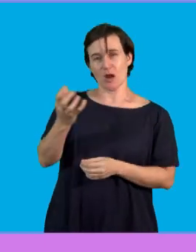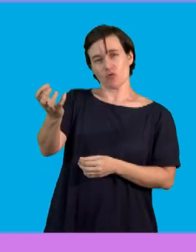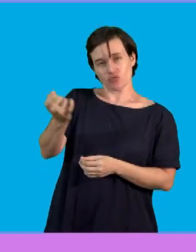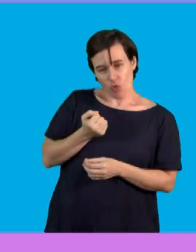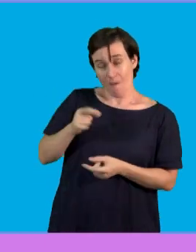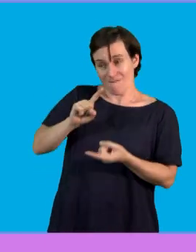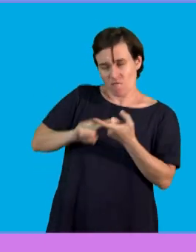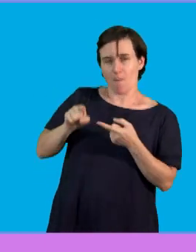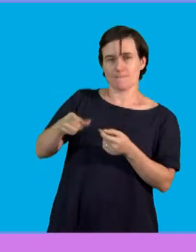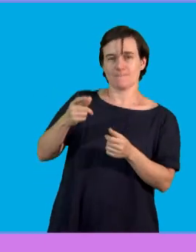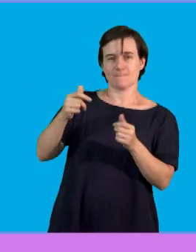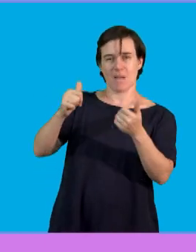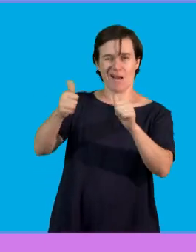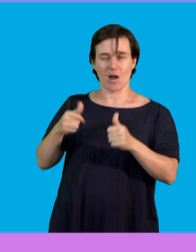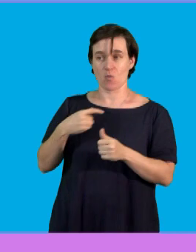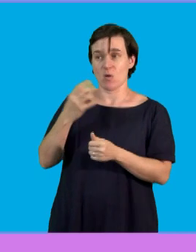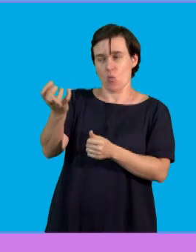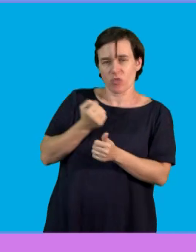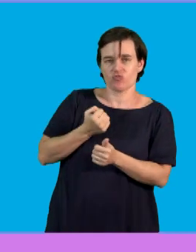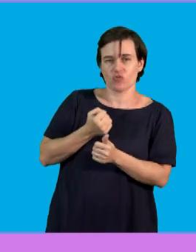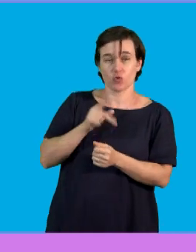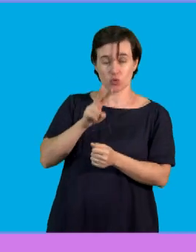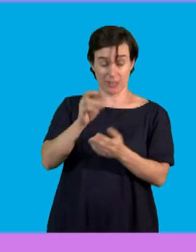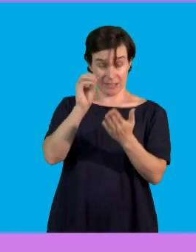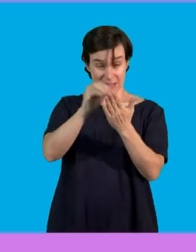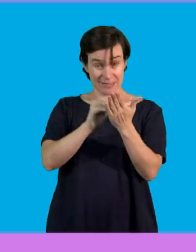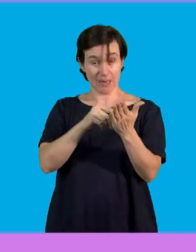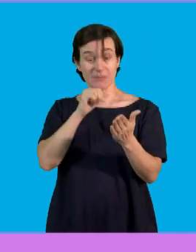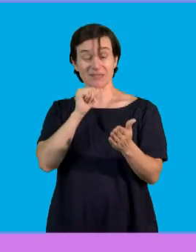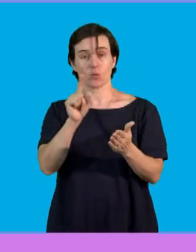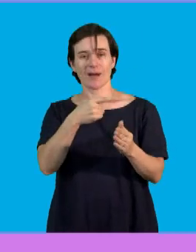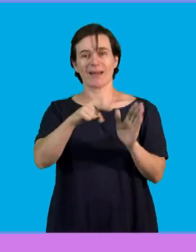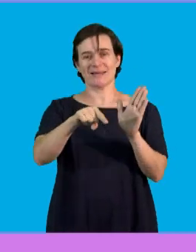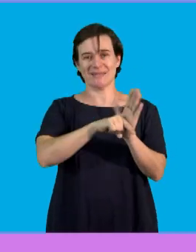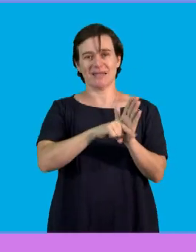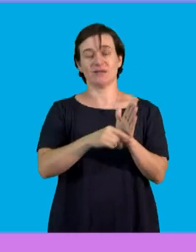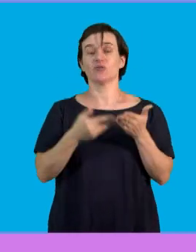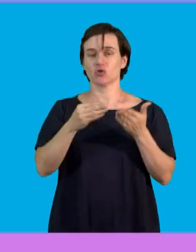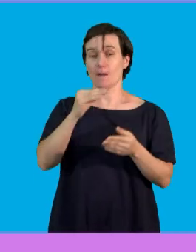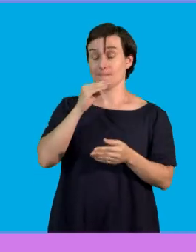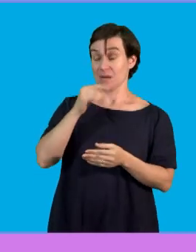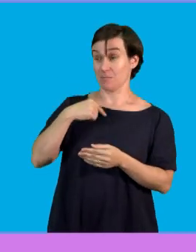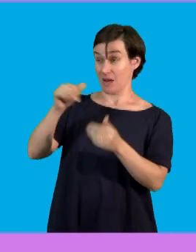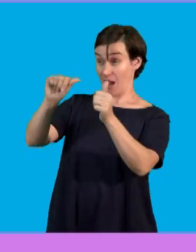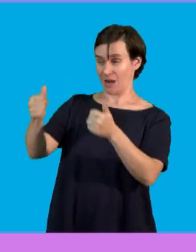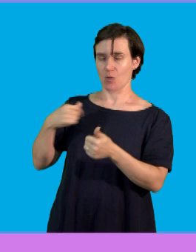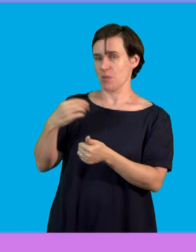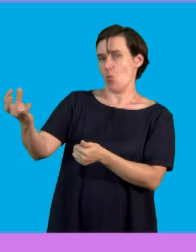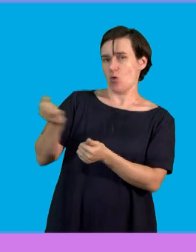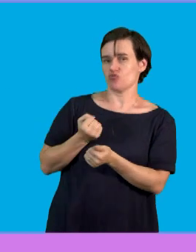account, meaning on your bank statement there'll be a negative showing that money has been taken out,